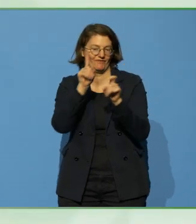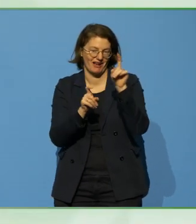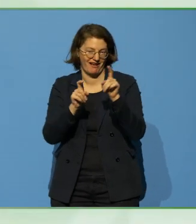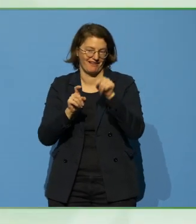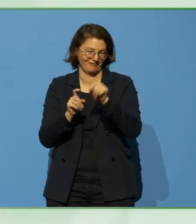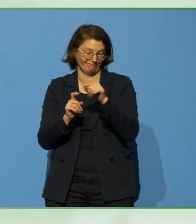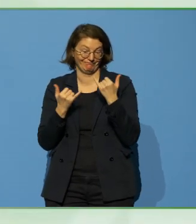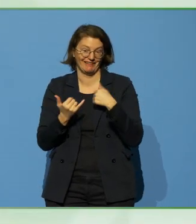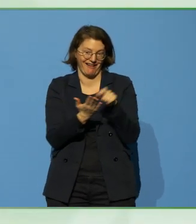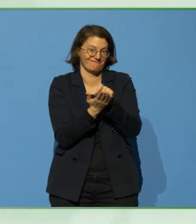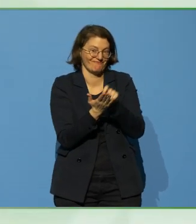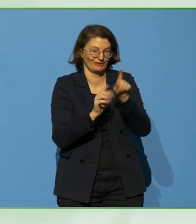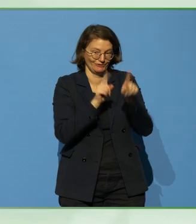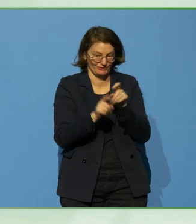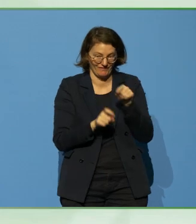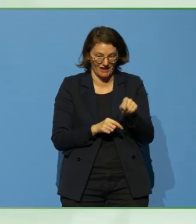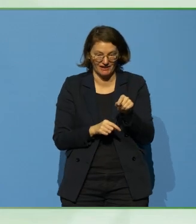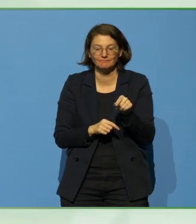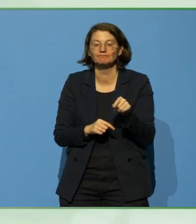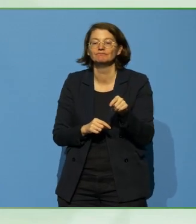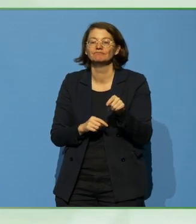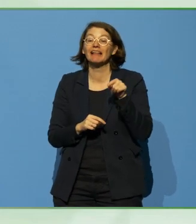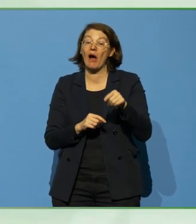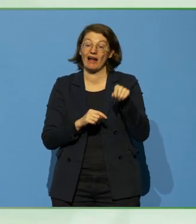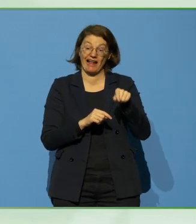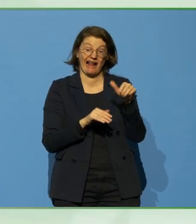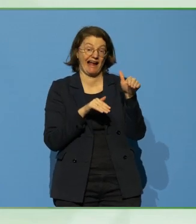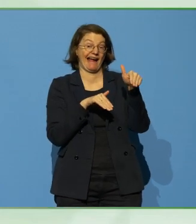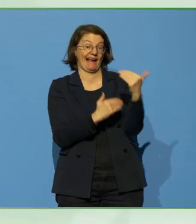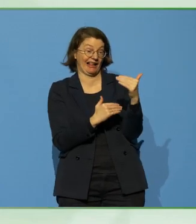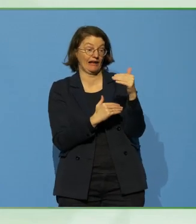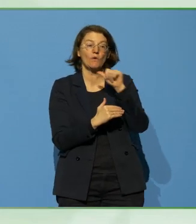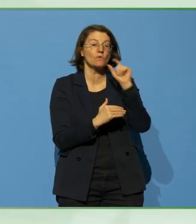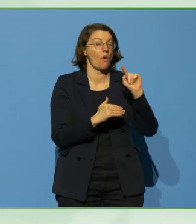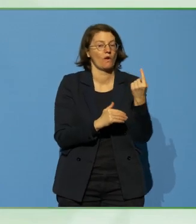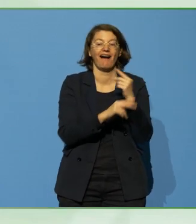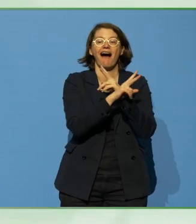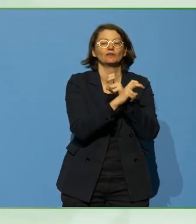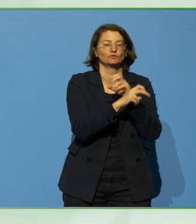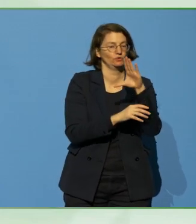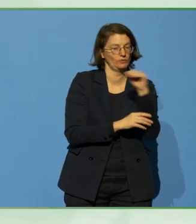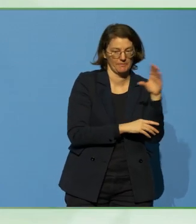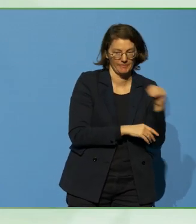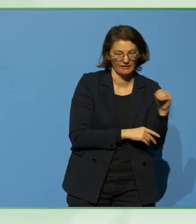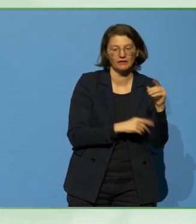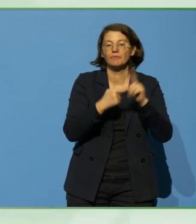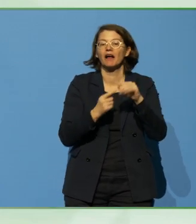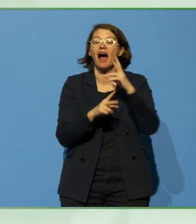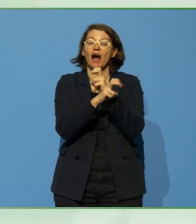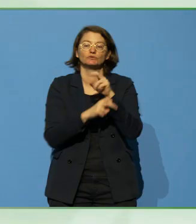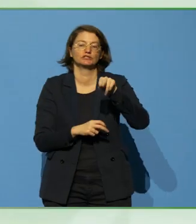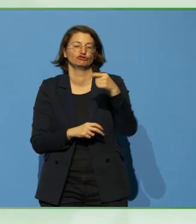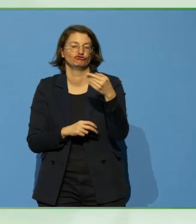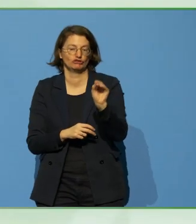up later on to participate in that. But then, coming back to your question, I guess from what we've learned in that working group,